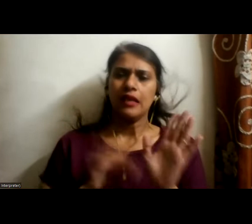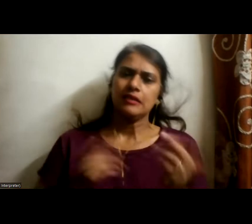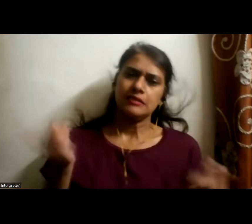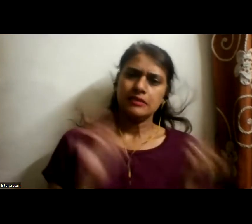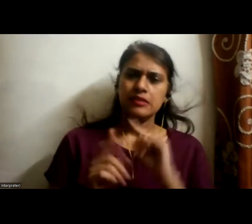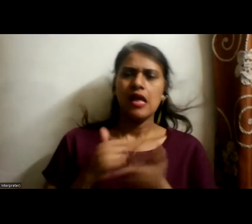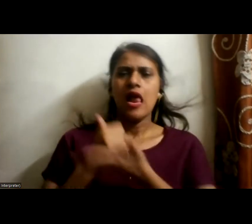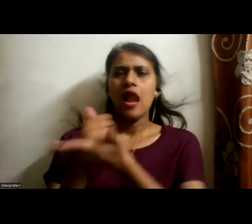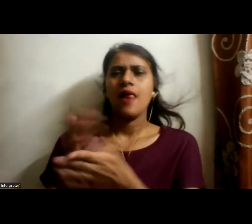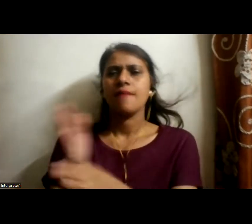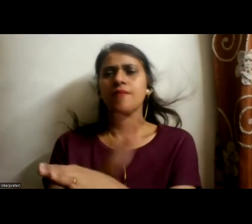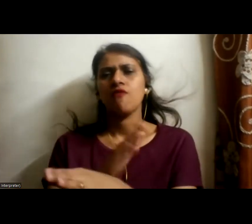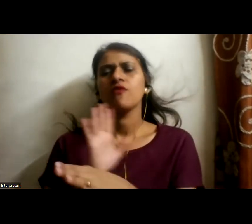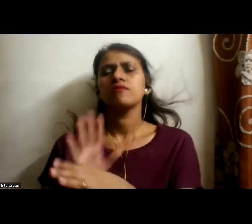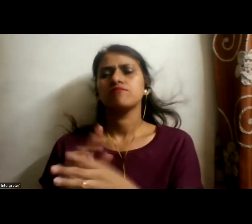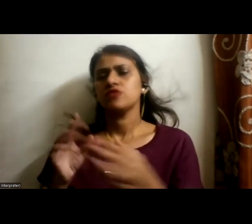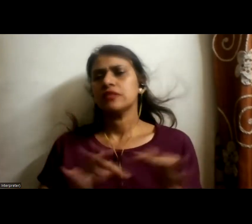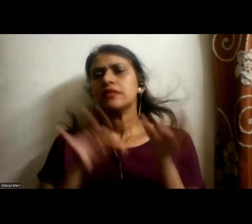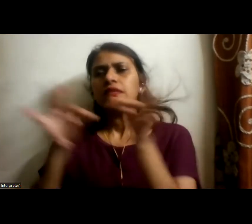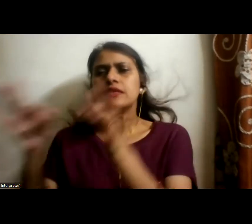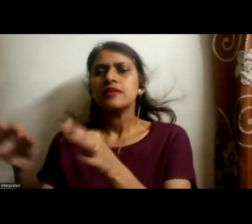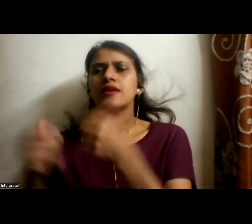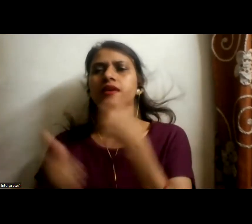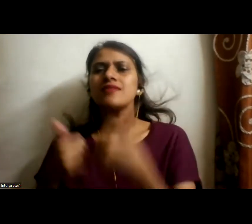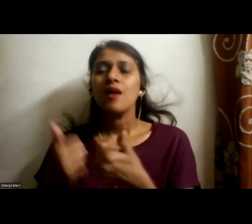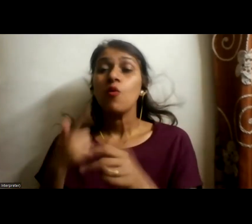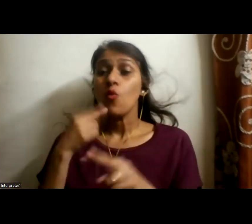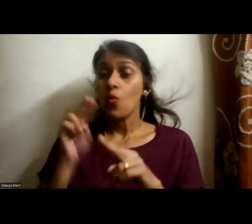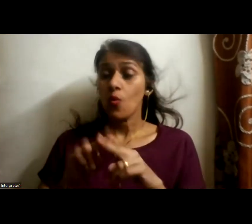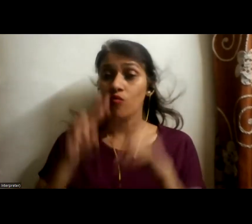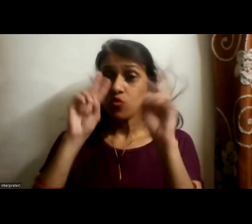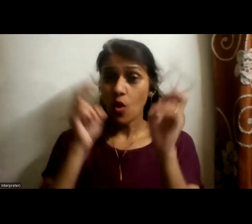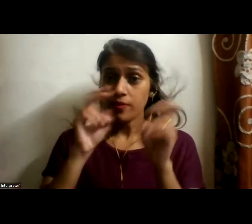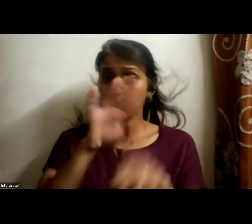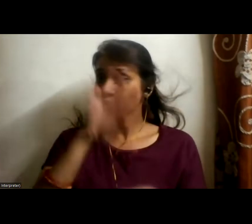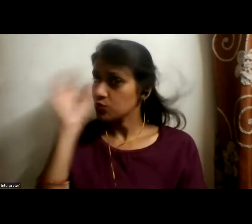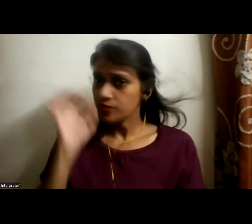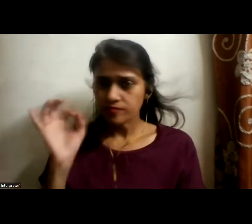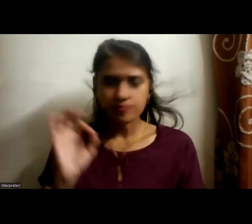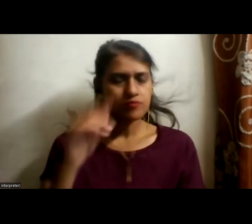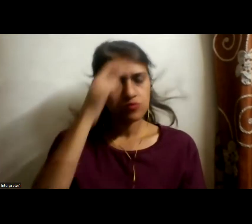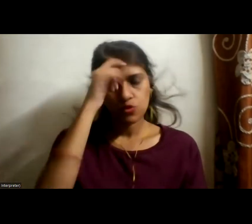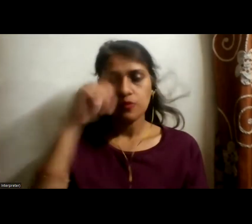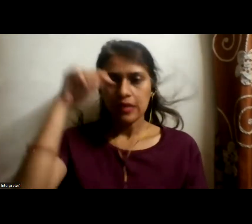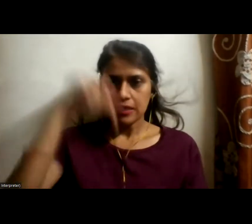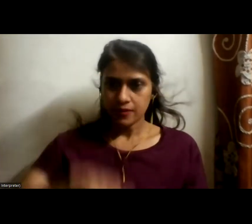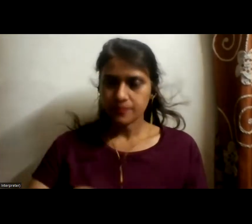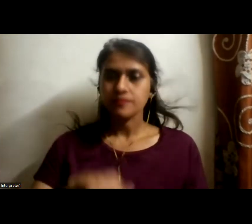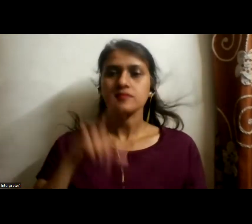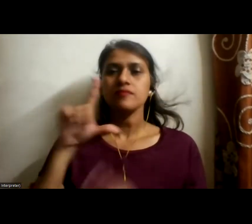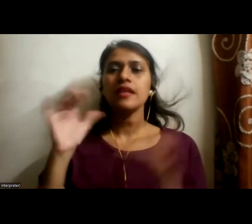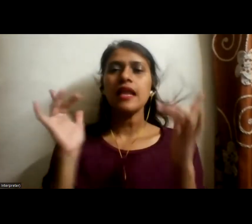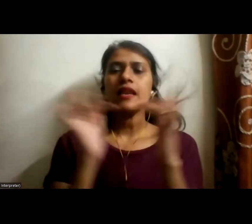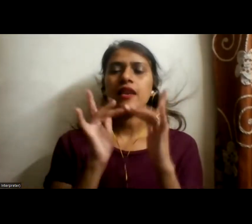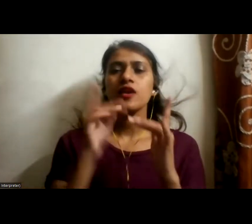not chosen the topics for their assignments, I will do one thing. I will reopen the link today and I will keep it open for